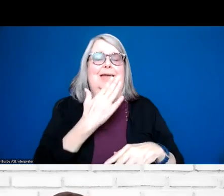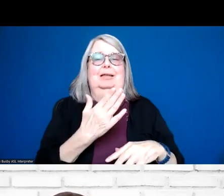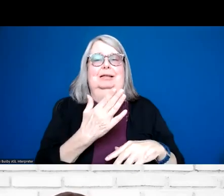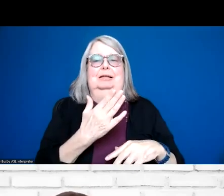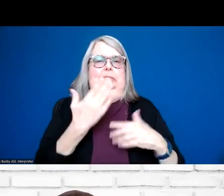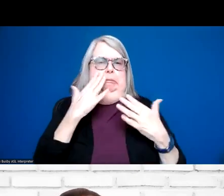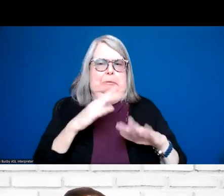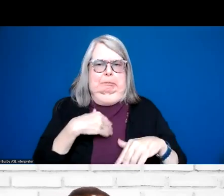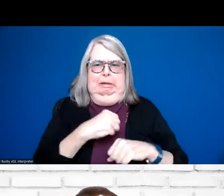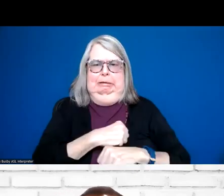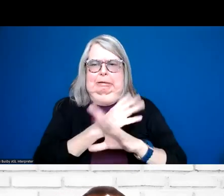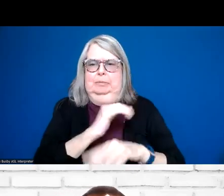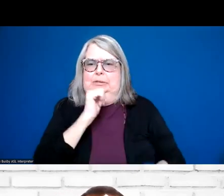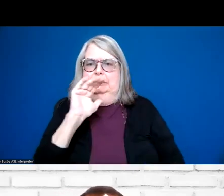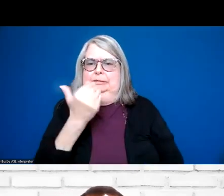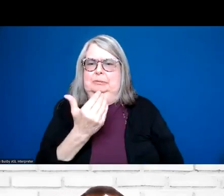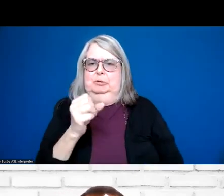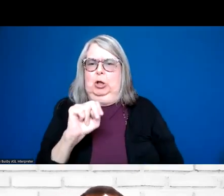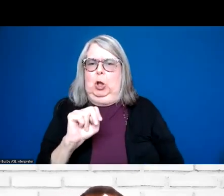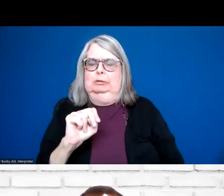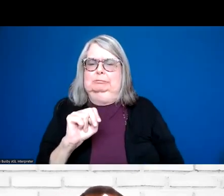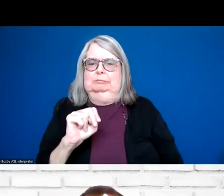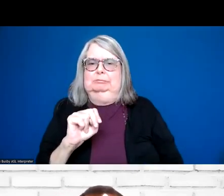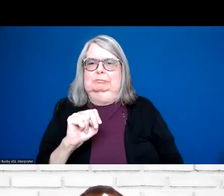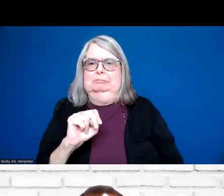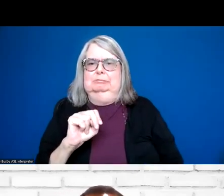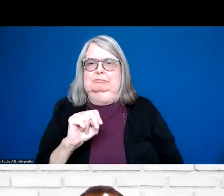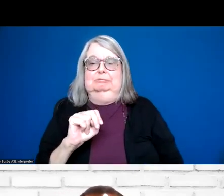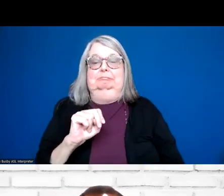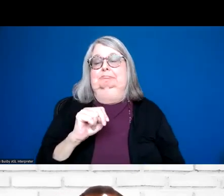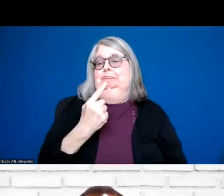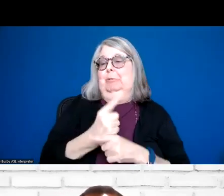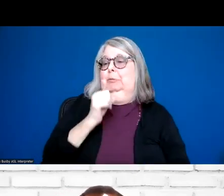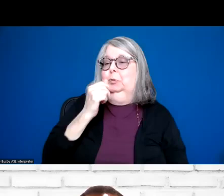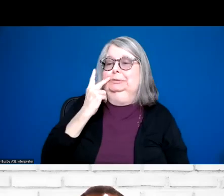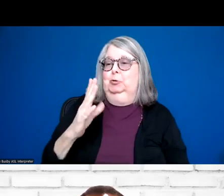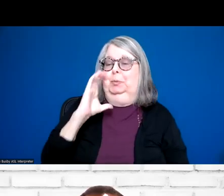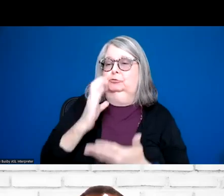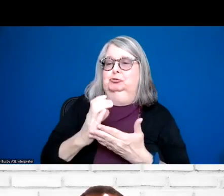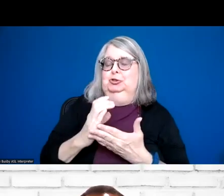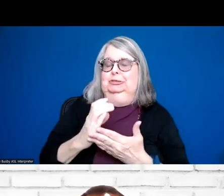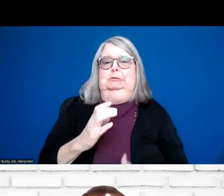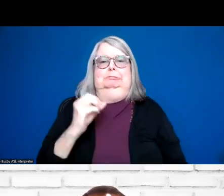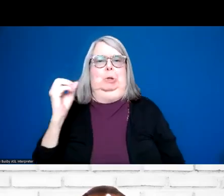camera doesn't seem to be on. So it's, yes, we don't see your picture. Okay.